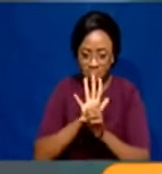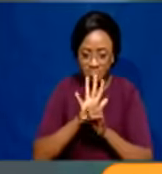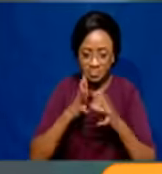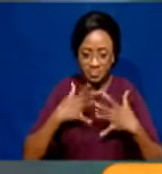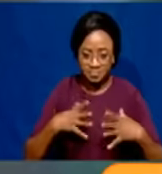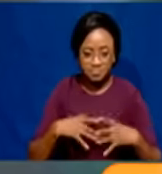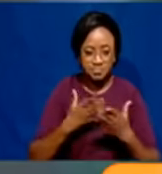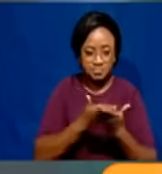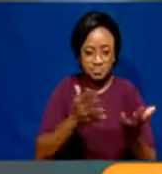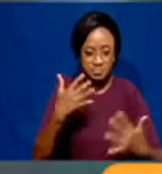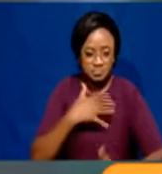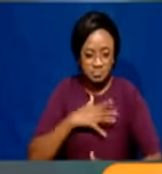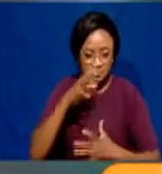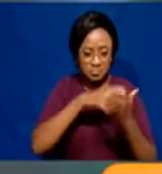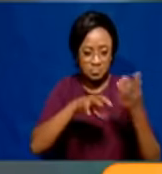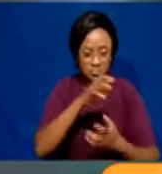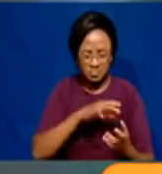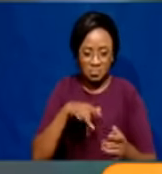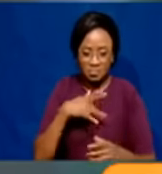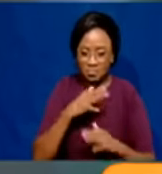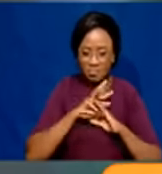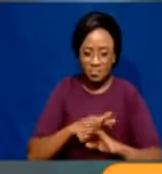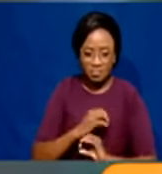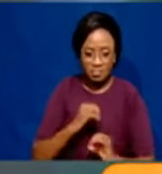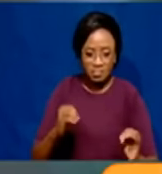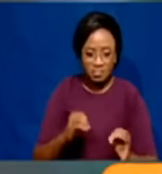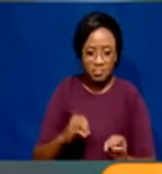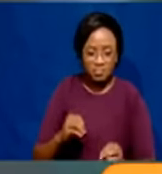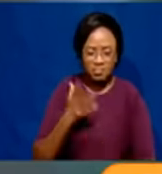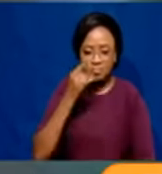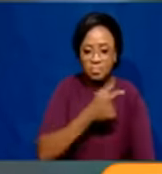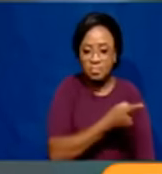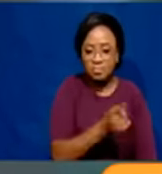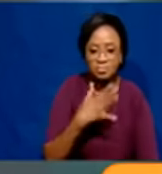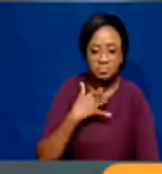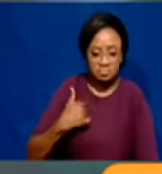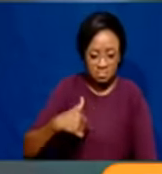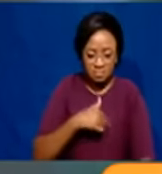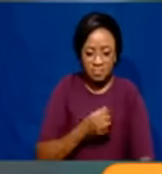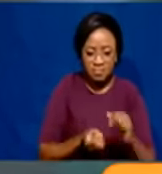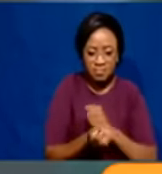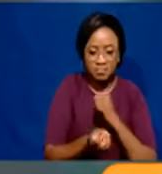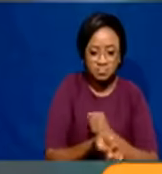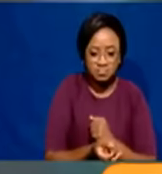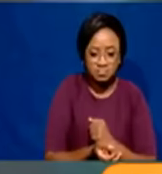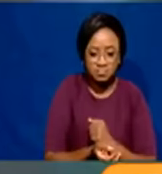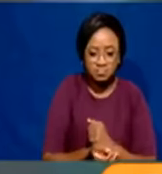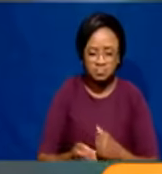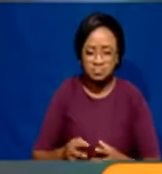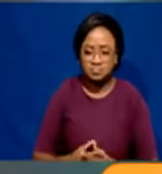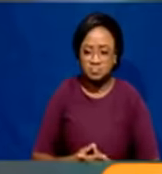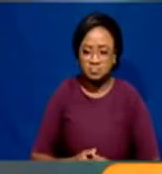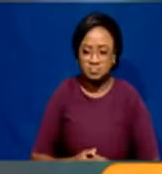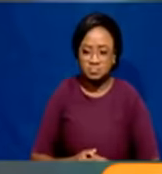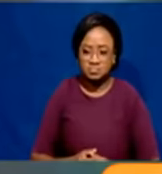people confused and unsettled. They understandably want an explanation," end quote. So